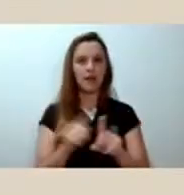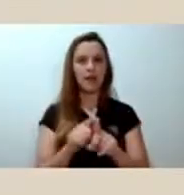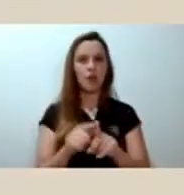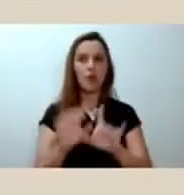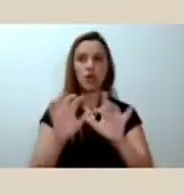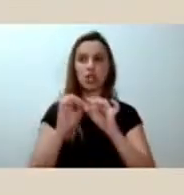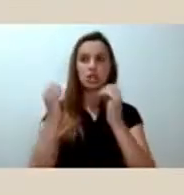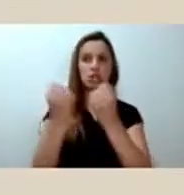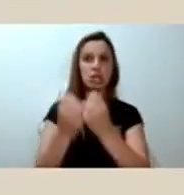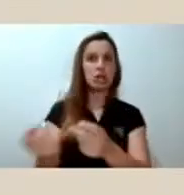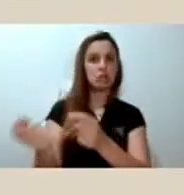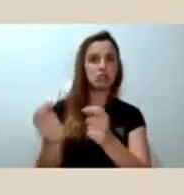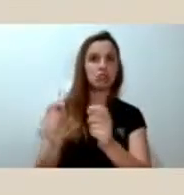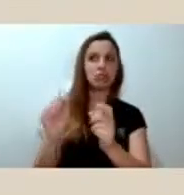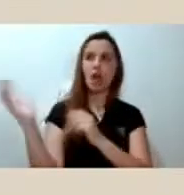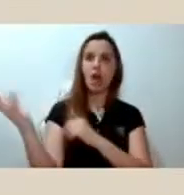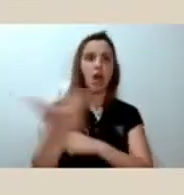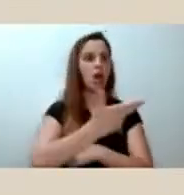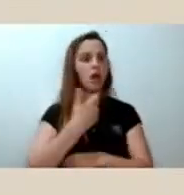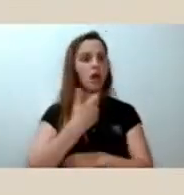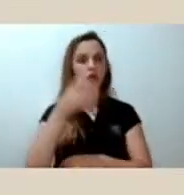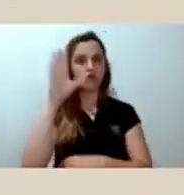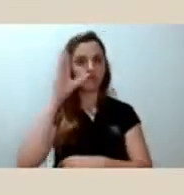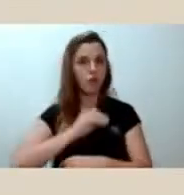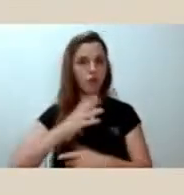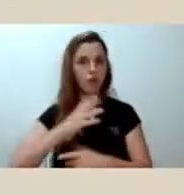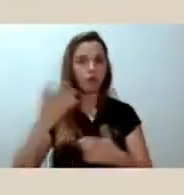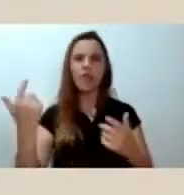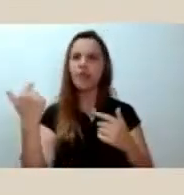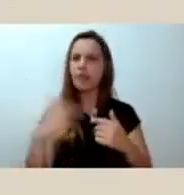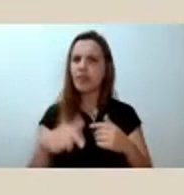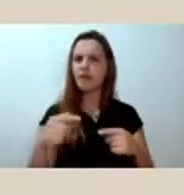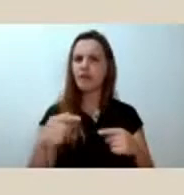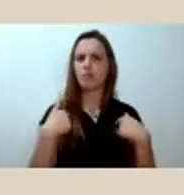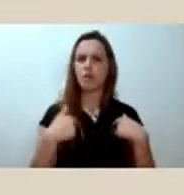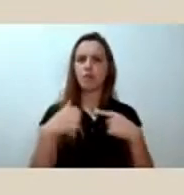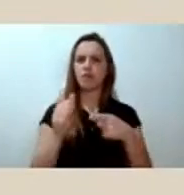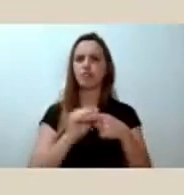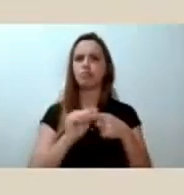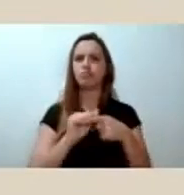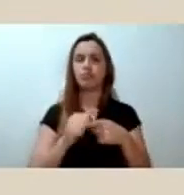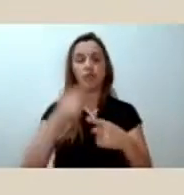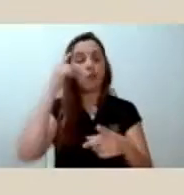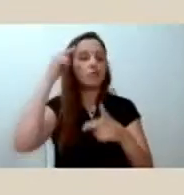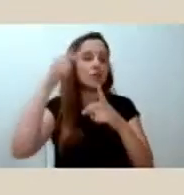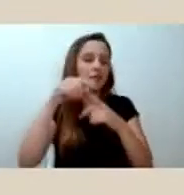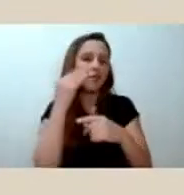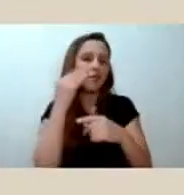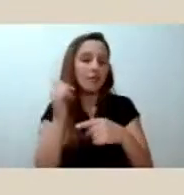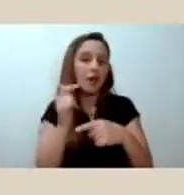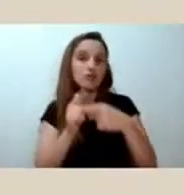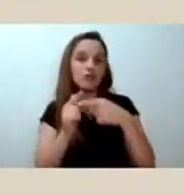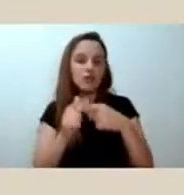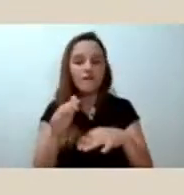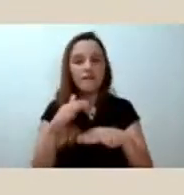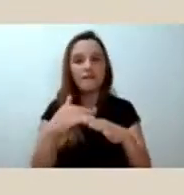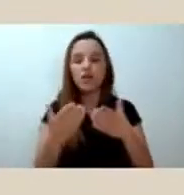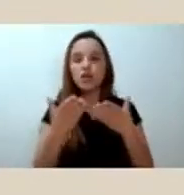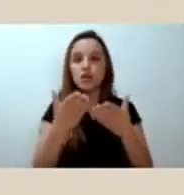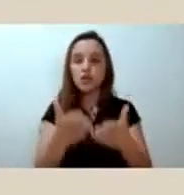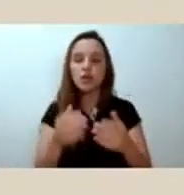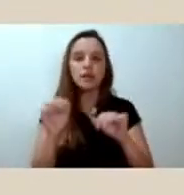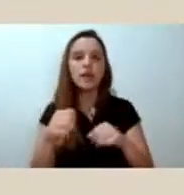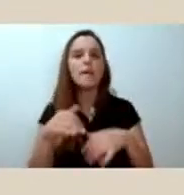discussion around it fix it with a line of code with the best possible intentions, but without all of the